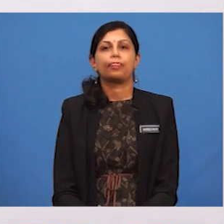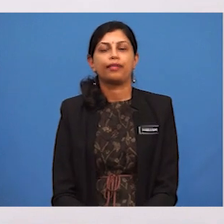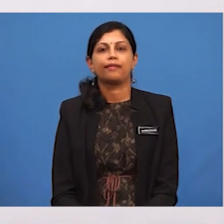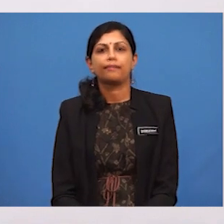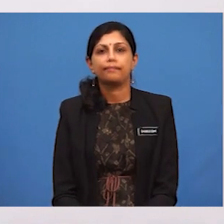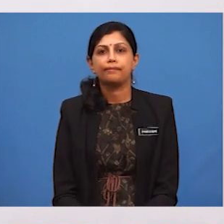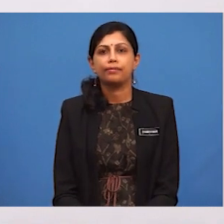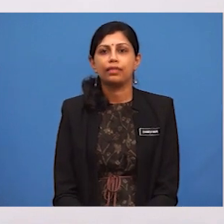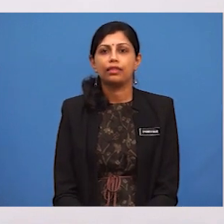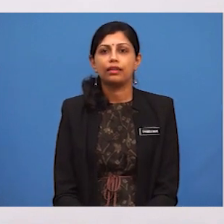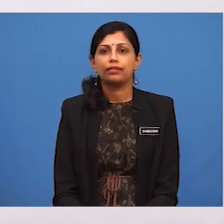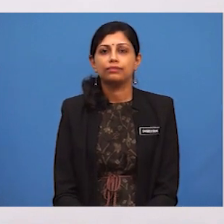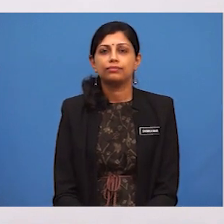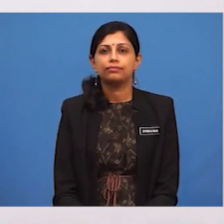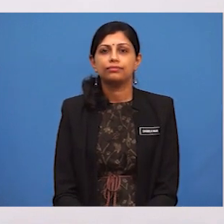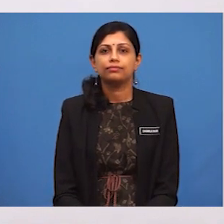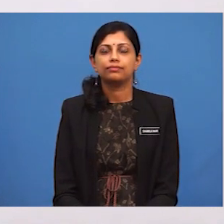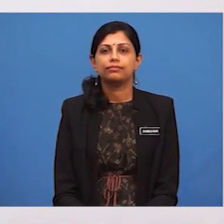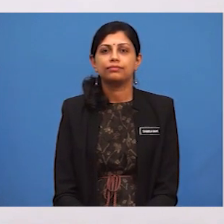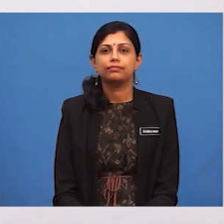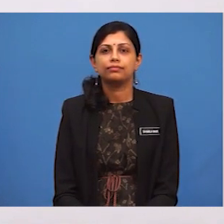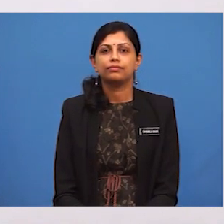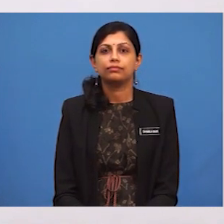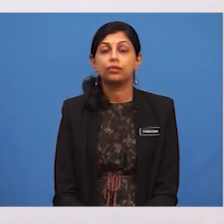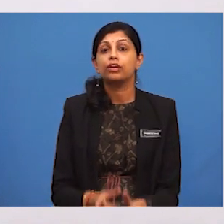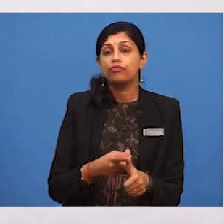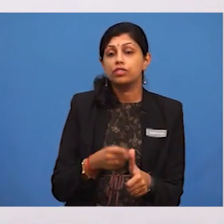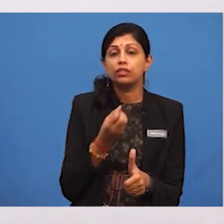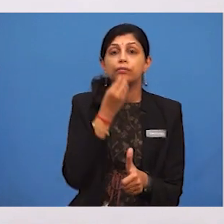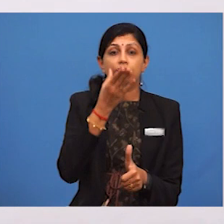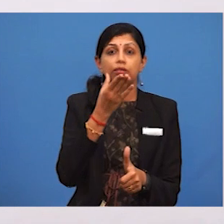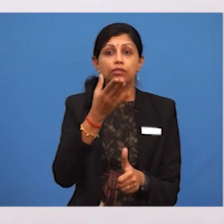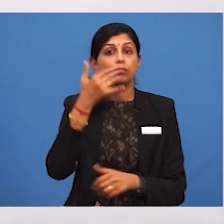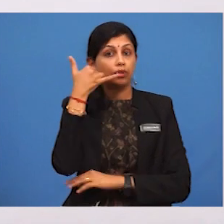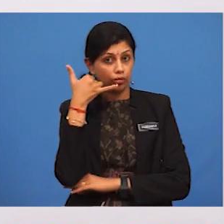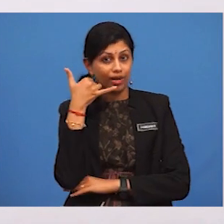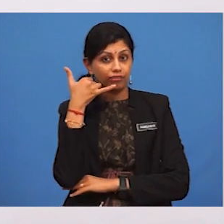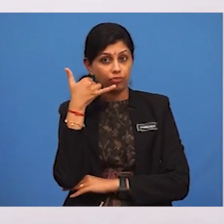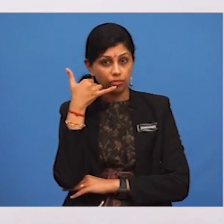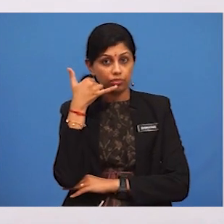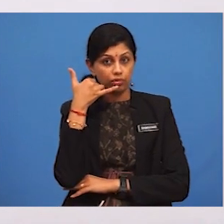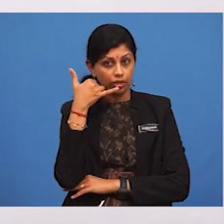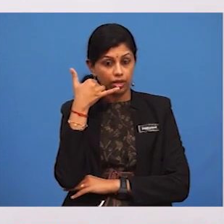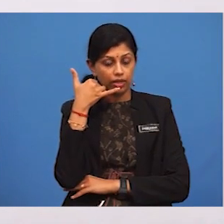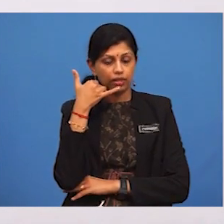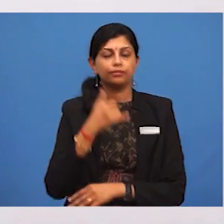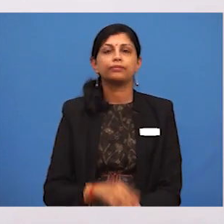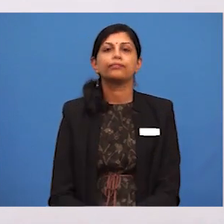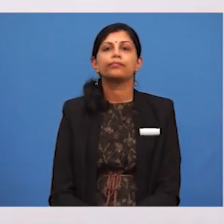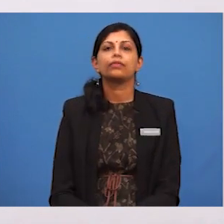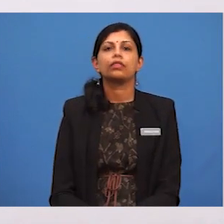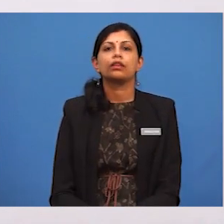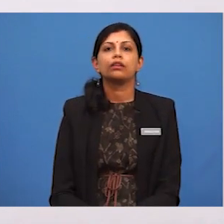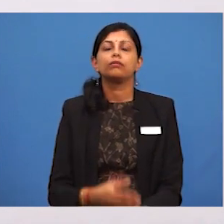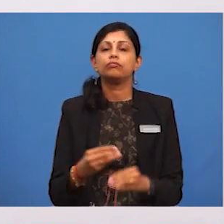your purchase. The mobile phone is Sonic 9 brand, and the laptop is also from